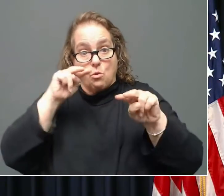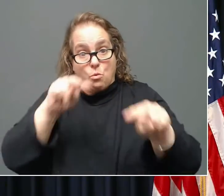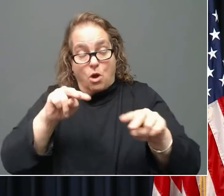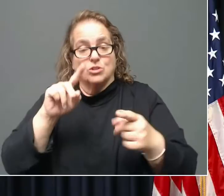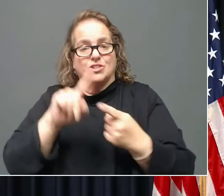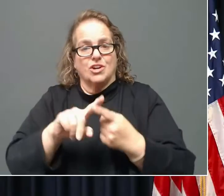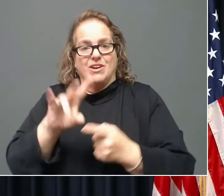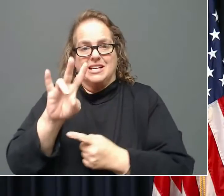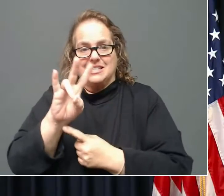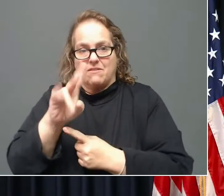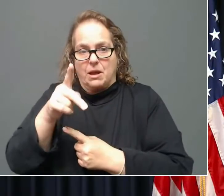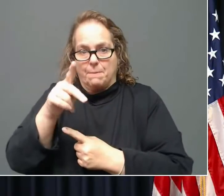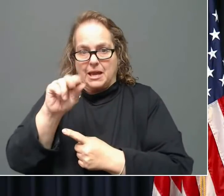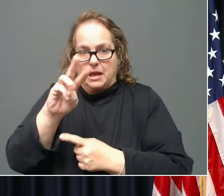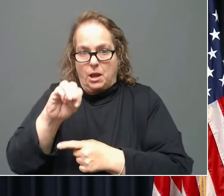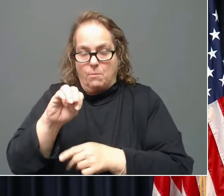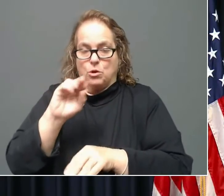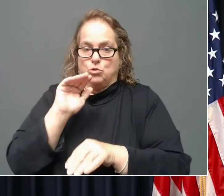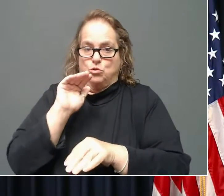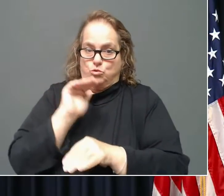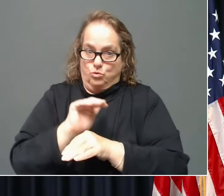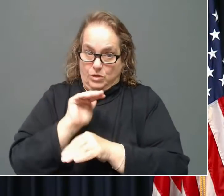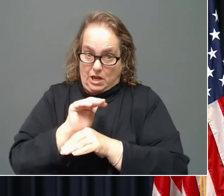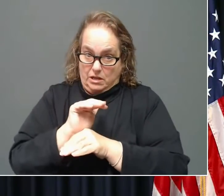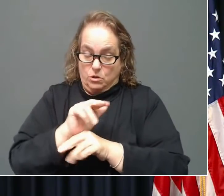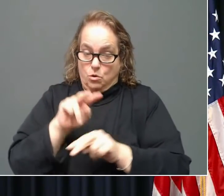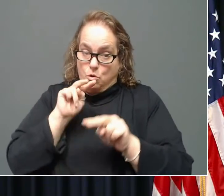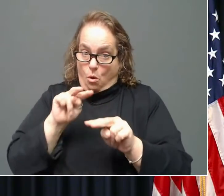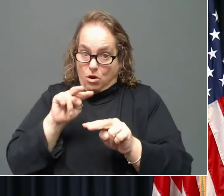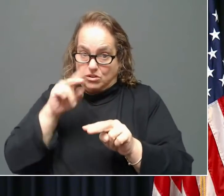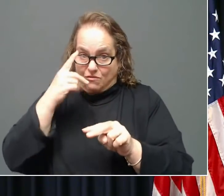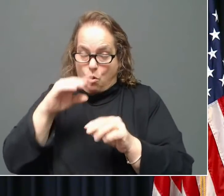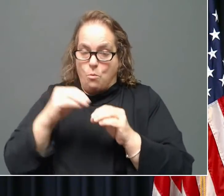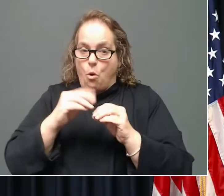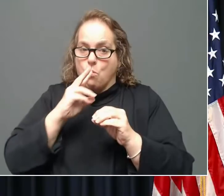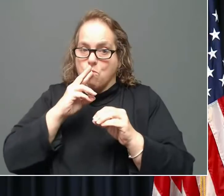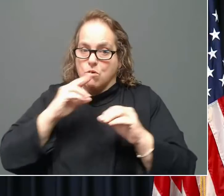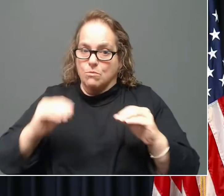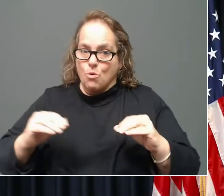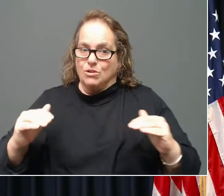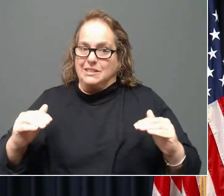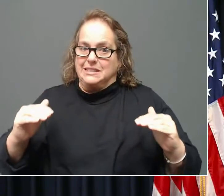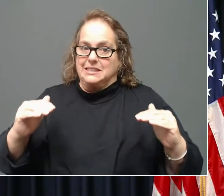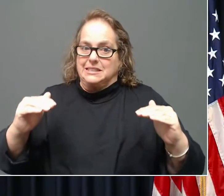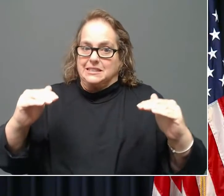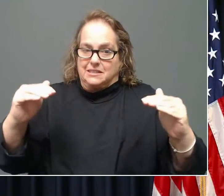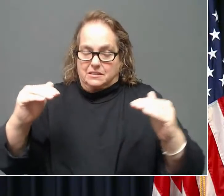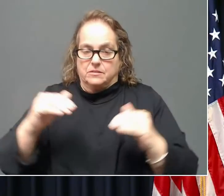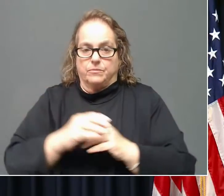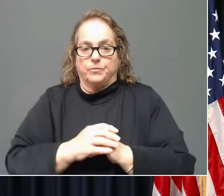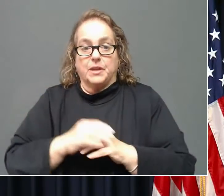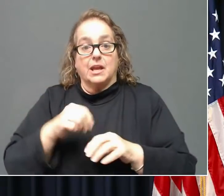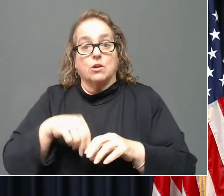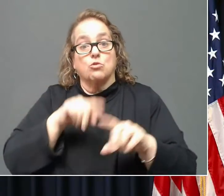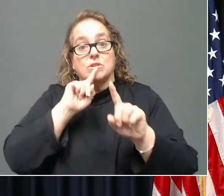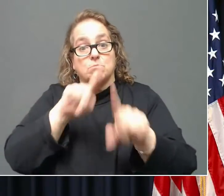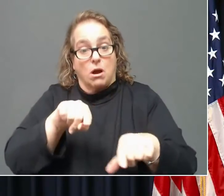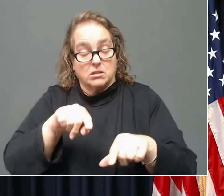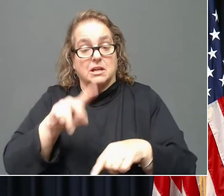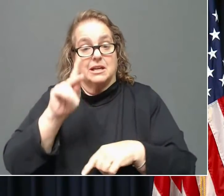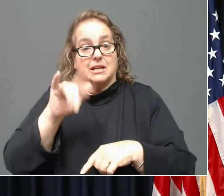Standard Time tonight, March the 1st. In response, the Kentucky National Guard has been